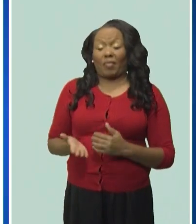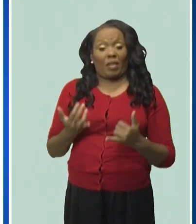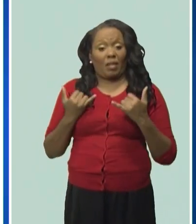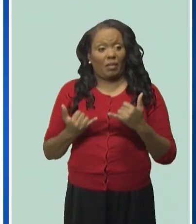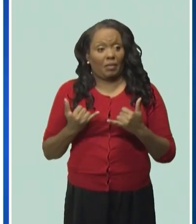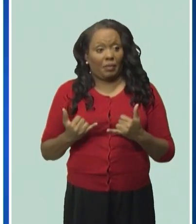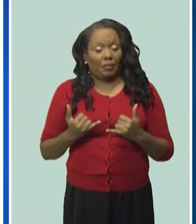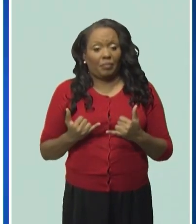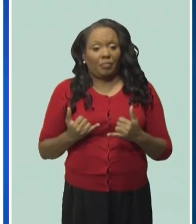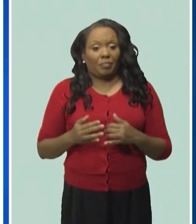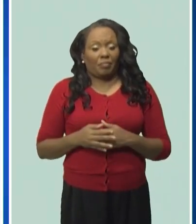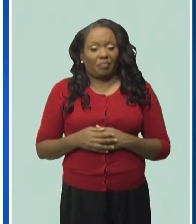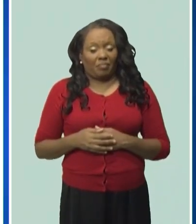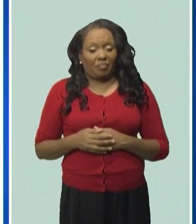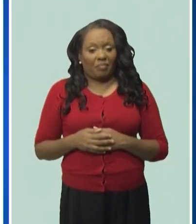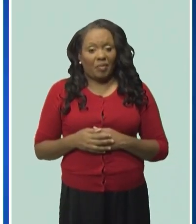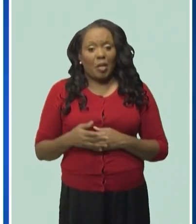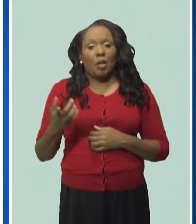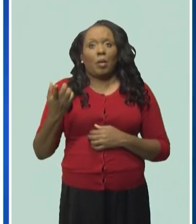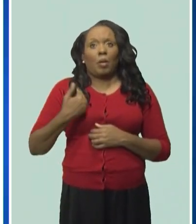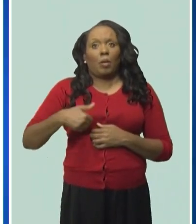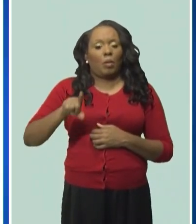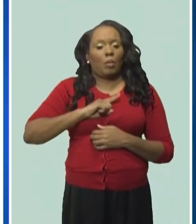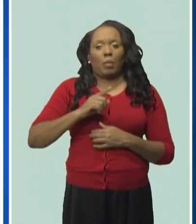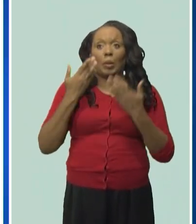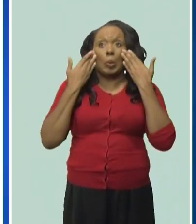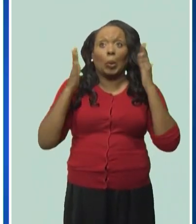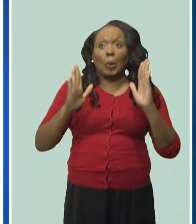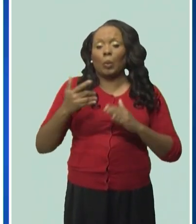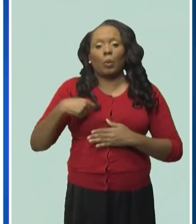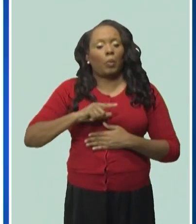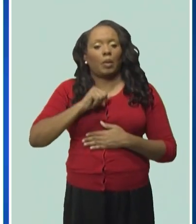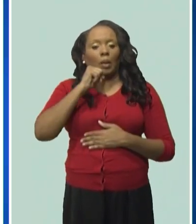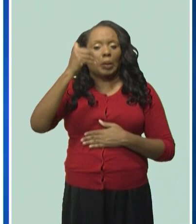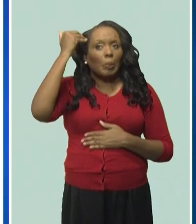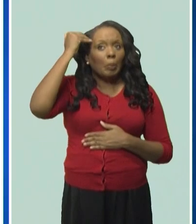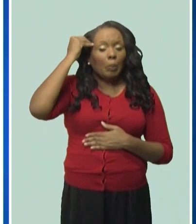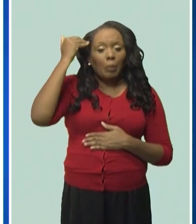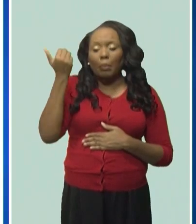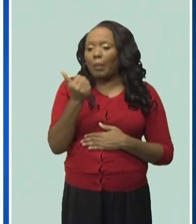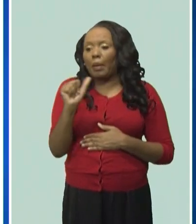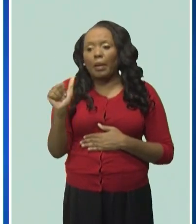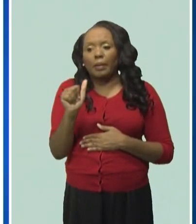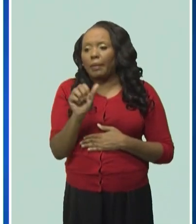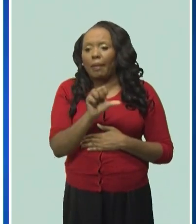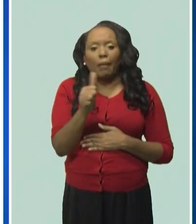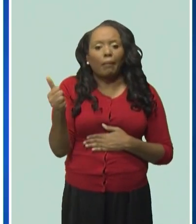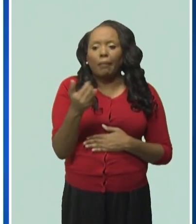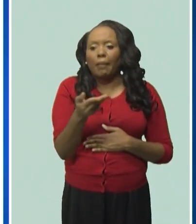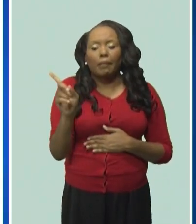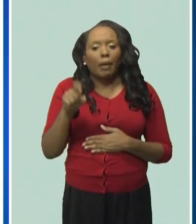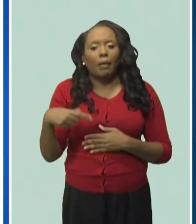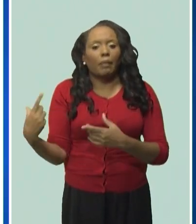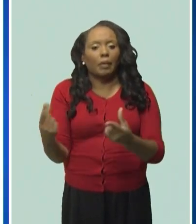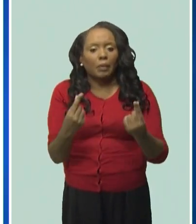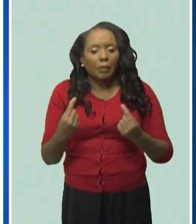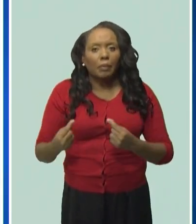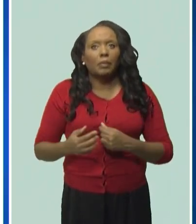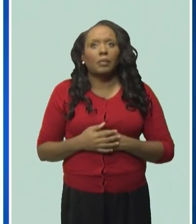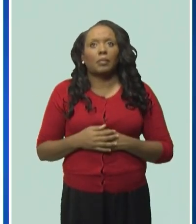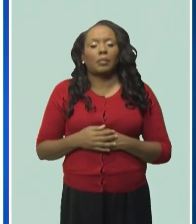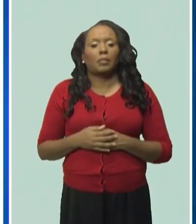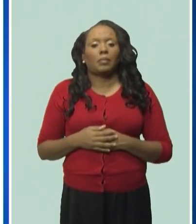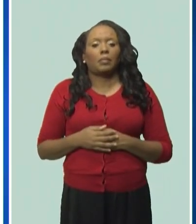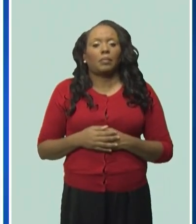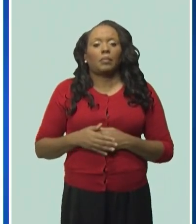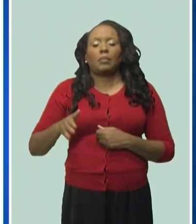point, we are not aware of any further conditionalities that have to be met. In fact, the removal from the UK